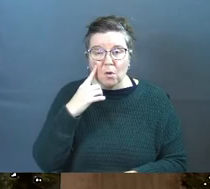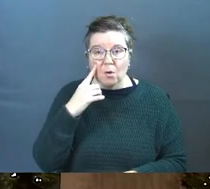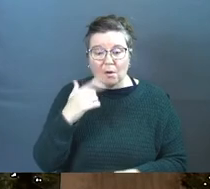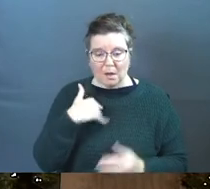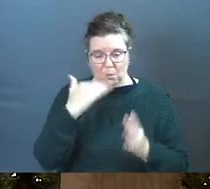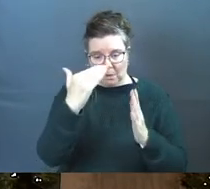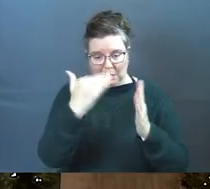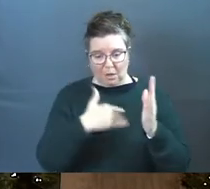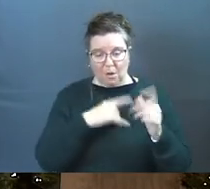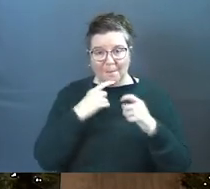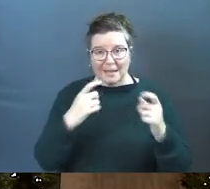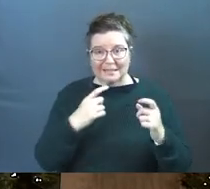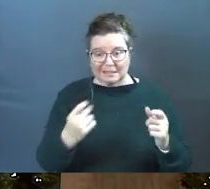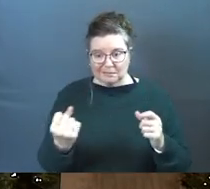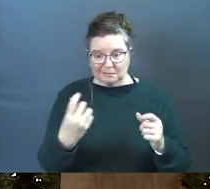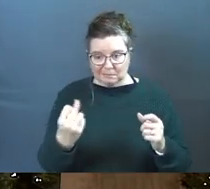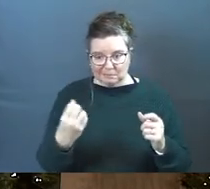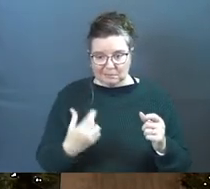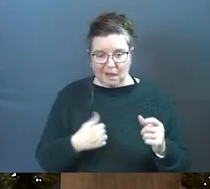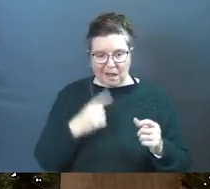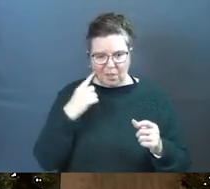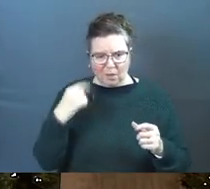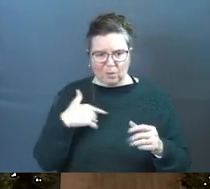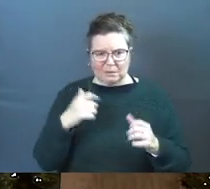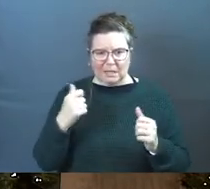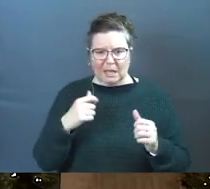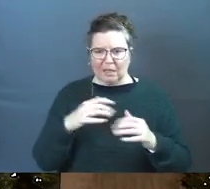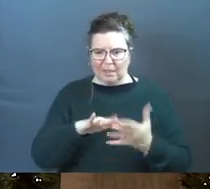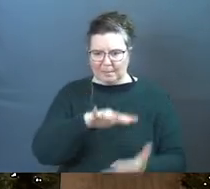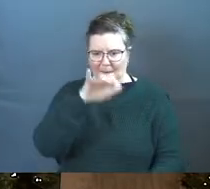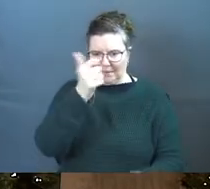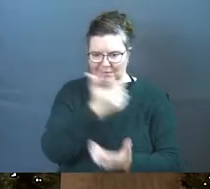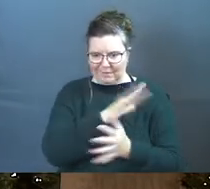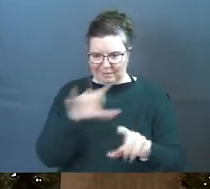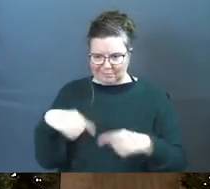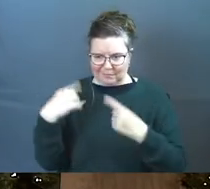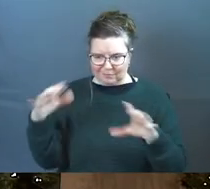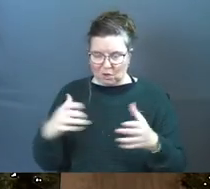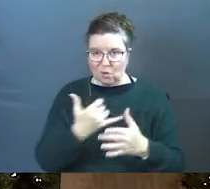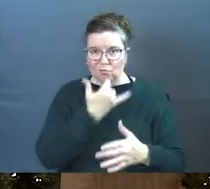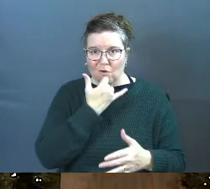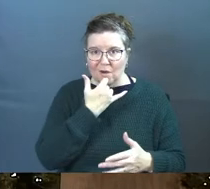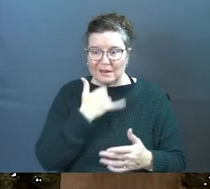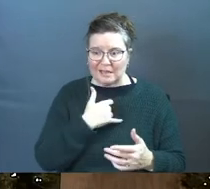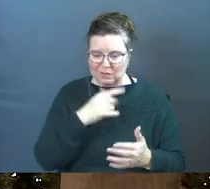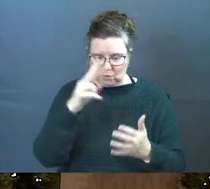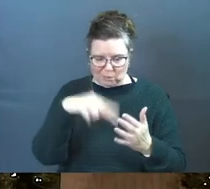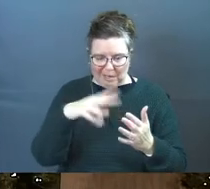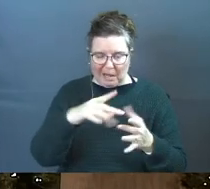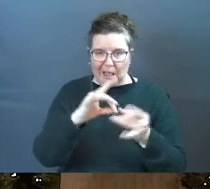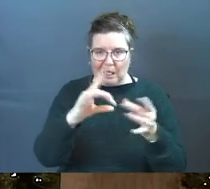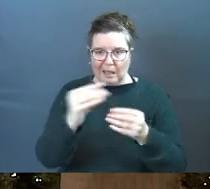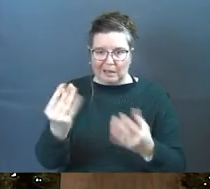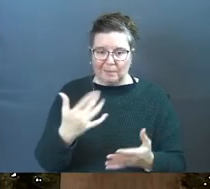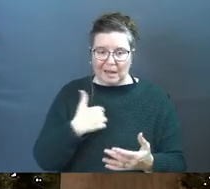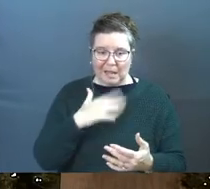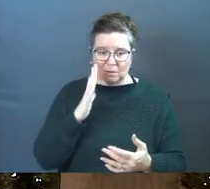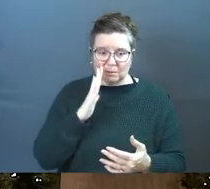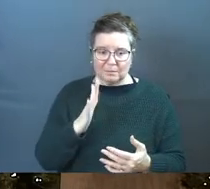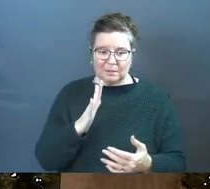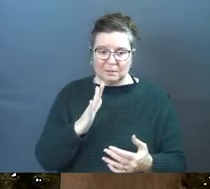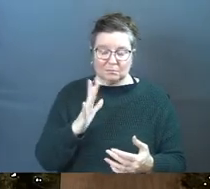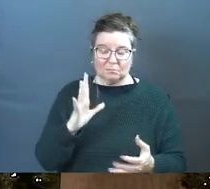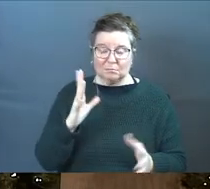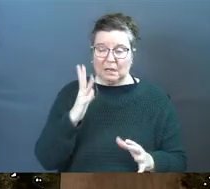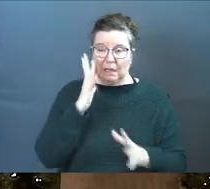he was gonna list off all my sins to me I thought he was gonna take the pile of everything that I'd ever done wrong and he was gonna read it all back to me and I was gonna be